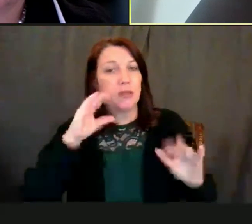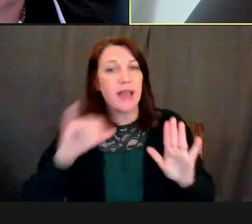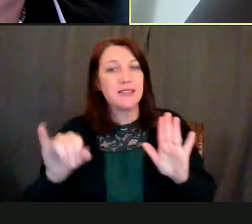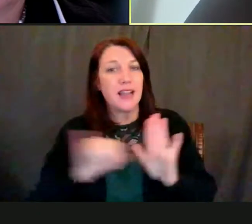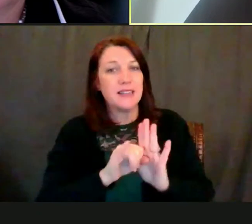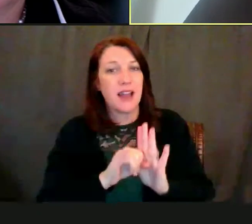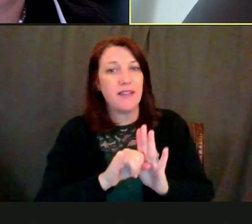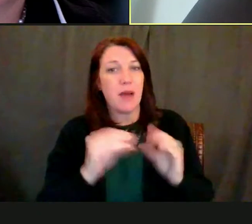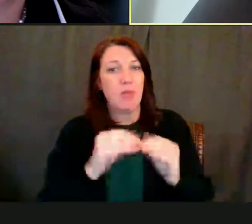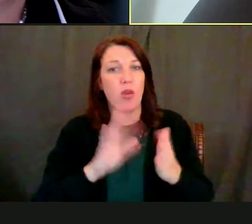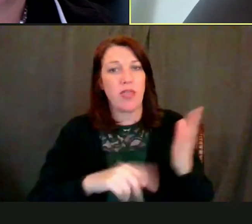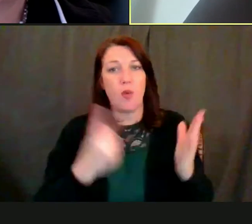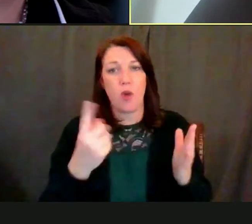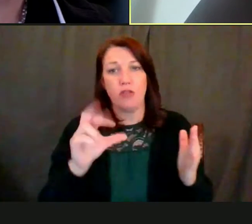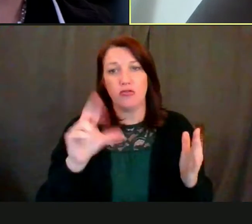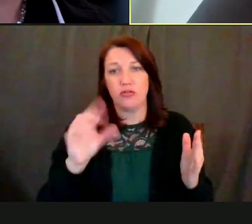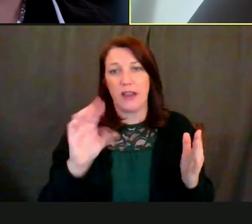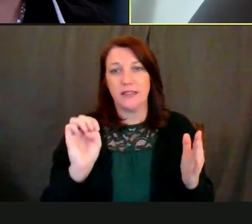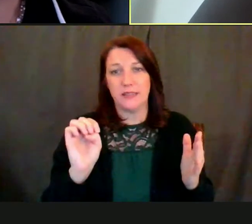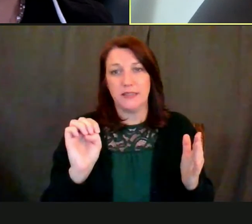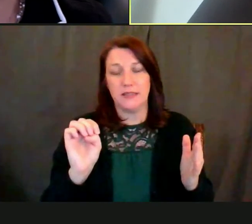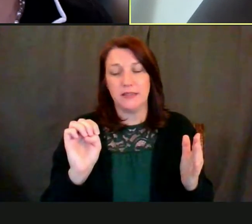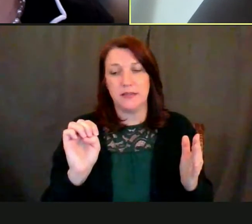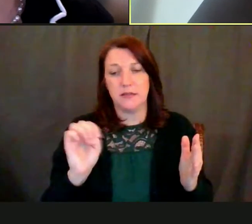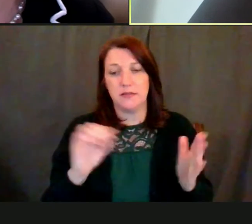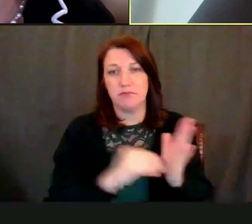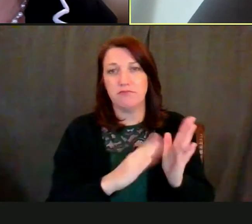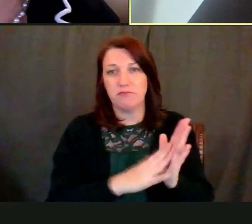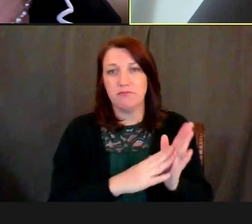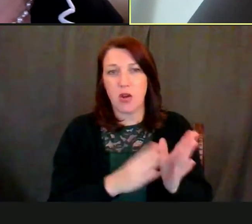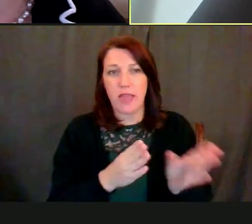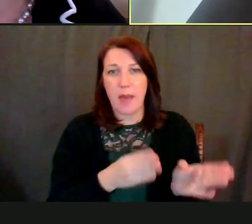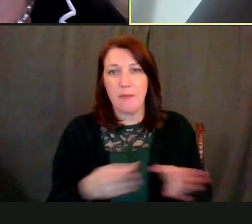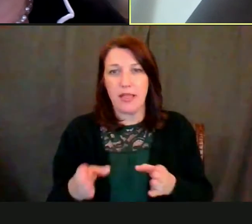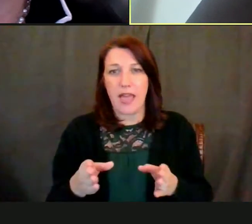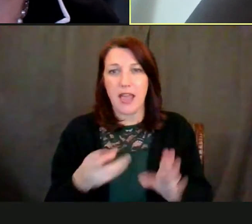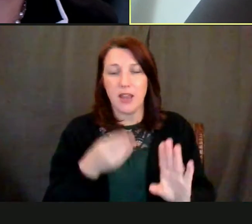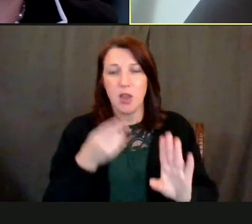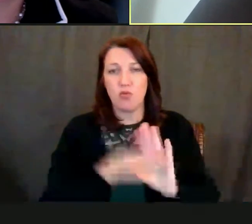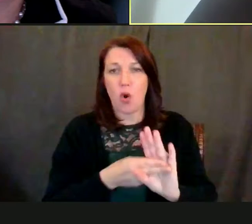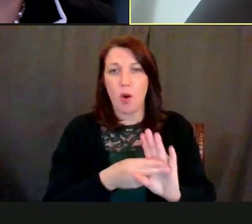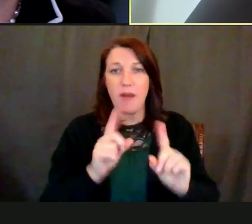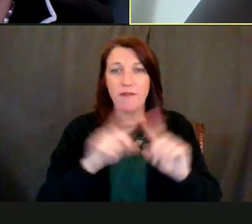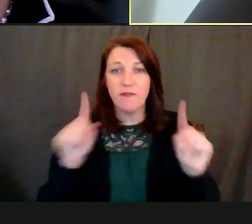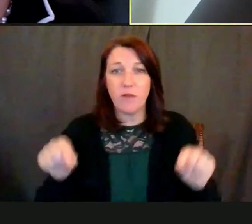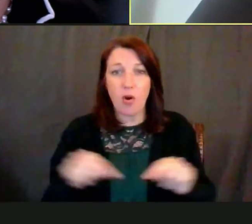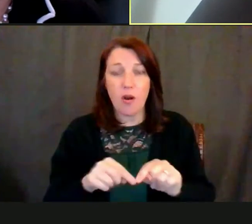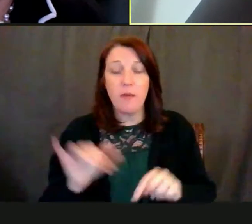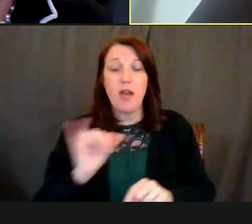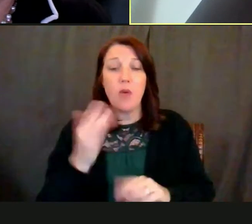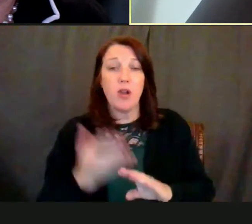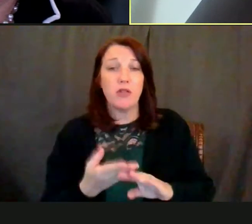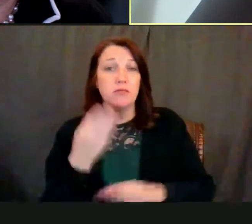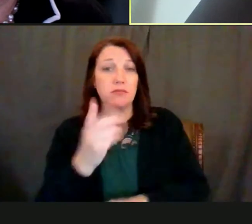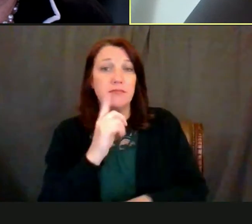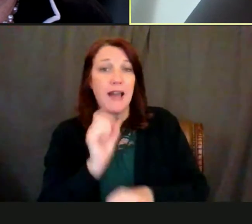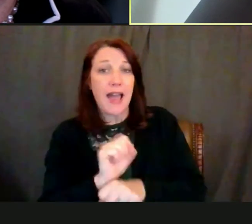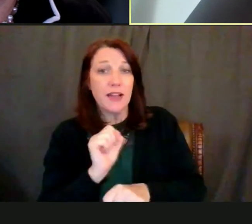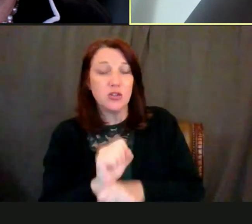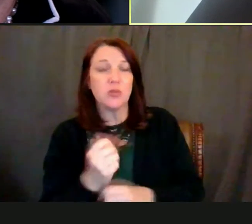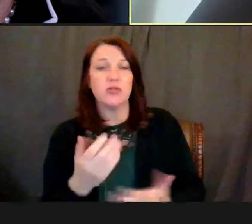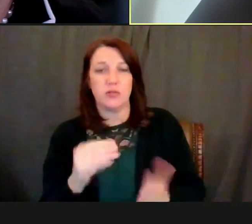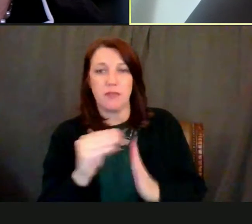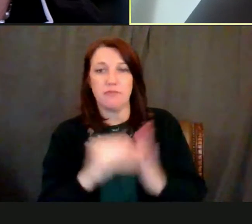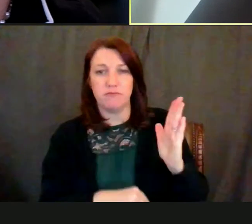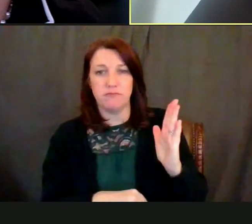more than one race. On the planned enrollment form, you can also report that when you report your actual enrollment. How